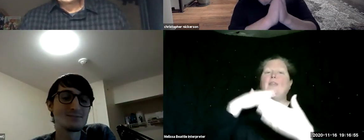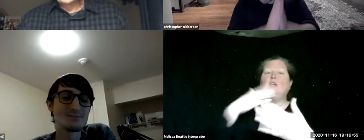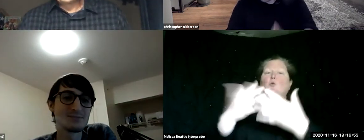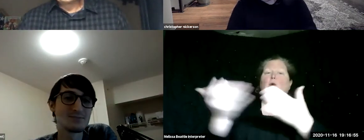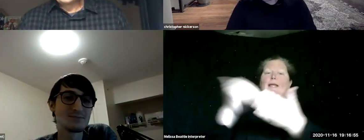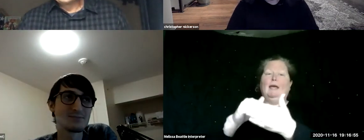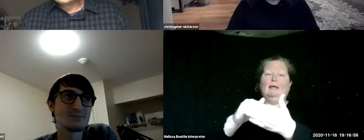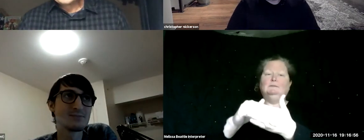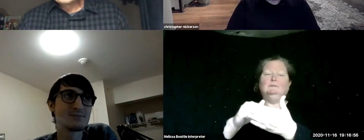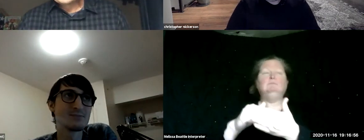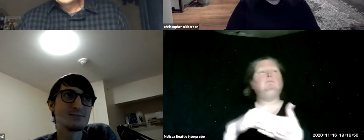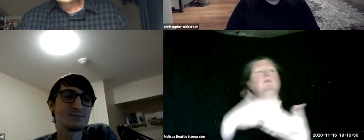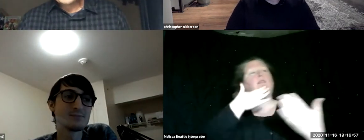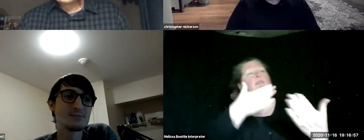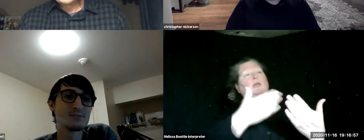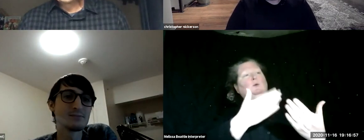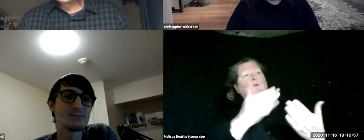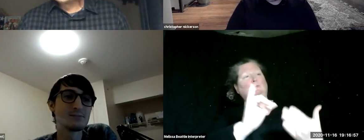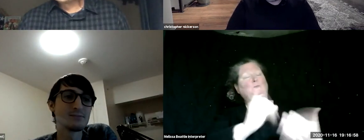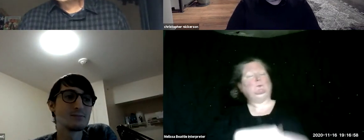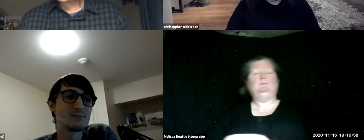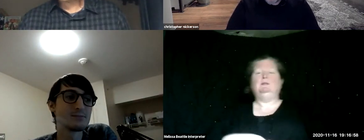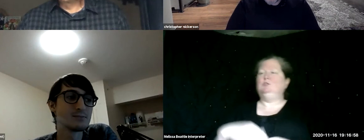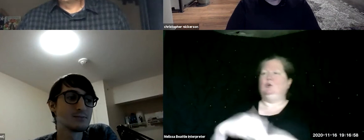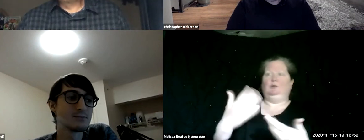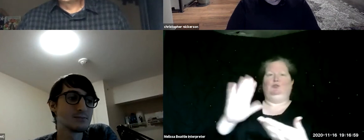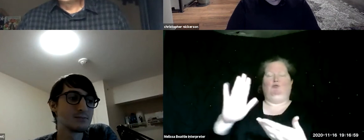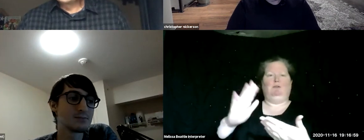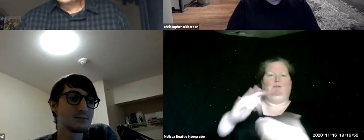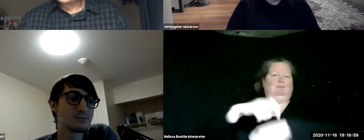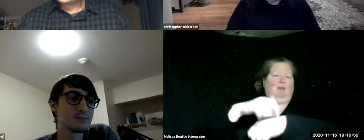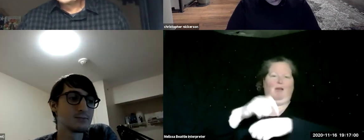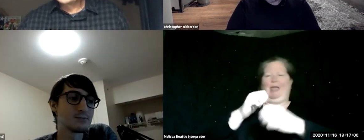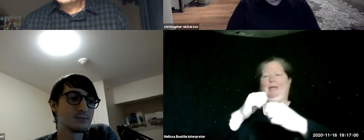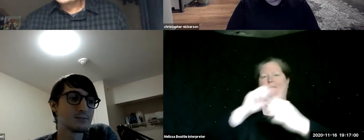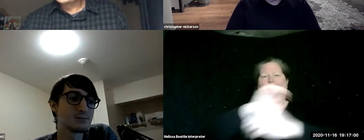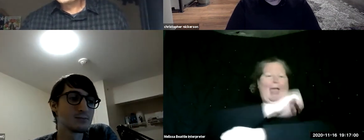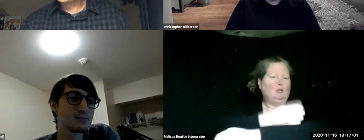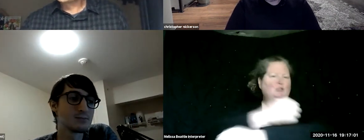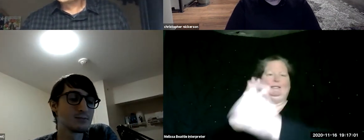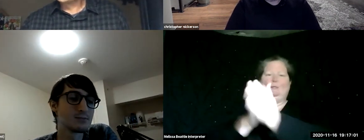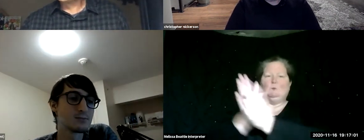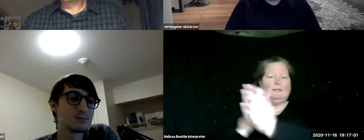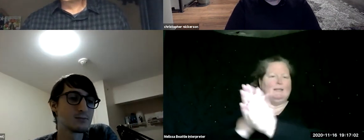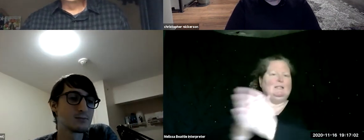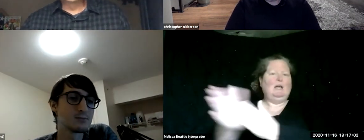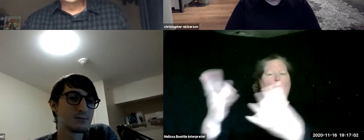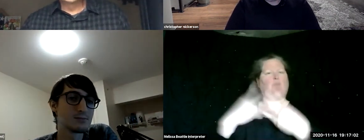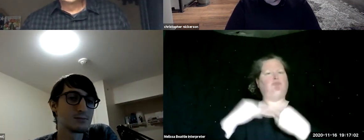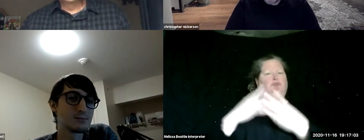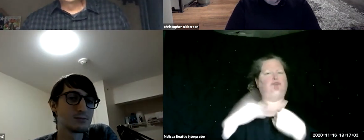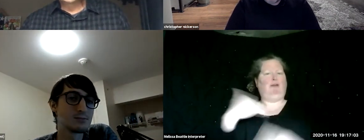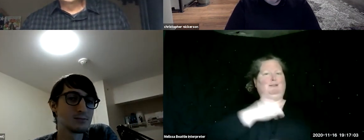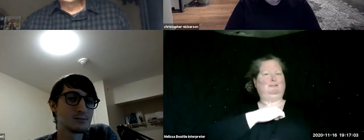want to say thank that you. And really appreciate your time and energy and enthusiasm and acceptance of us, the geeks of the world,